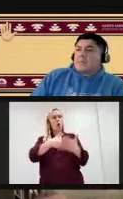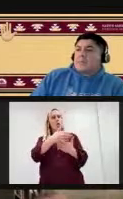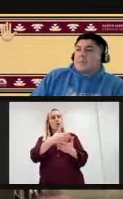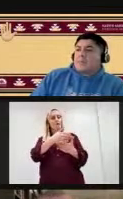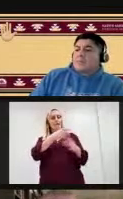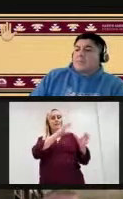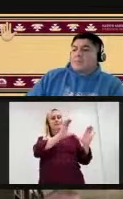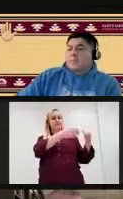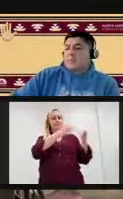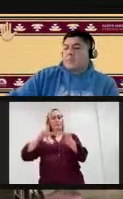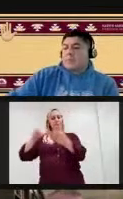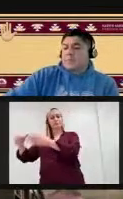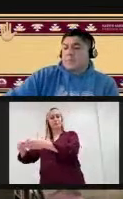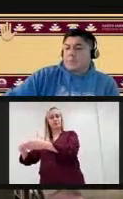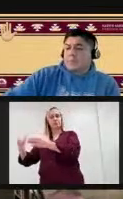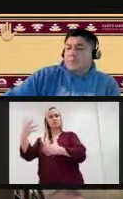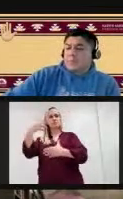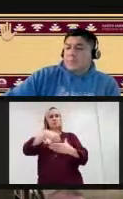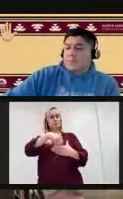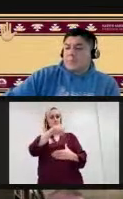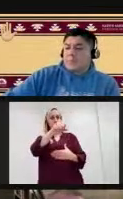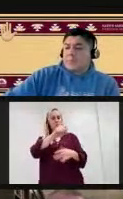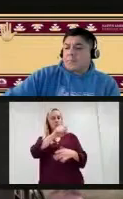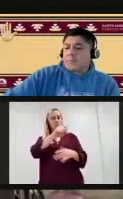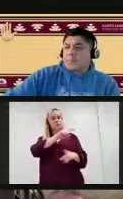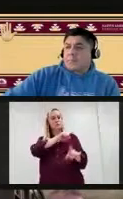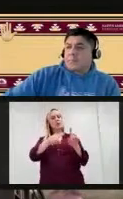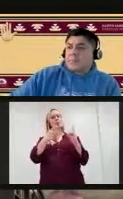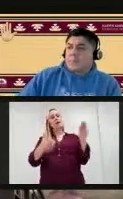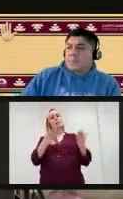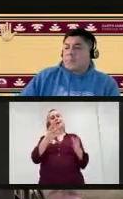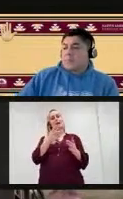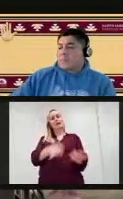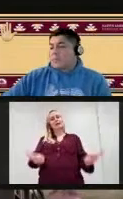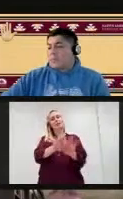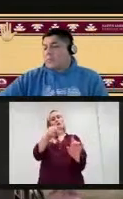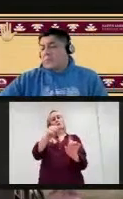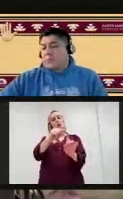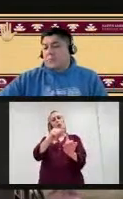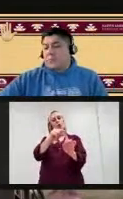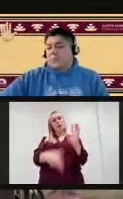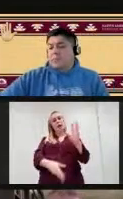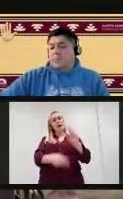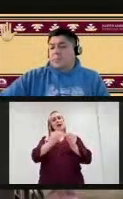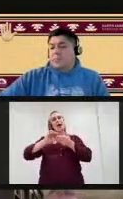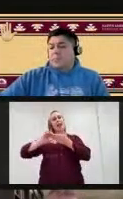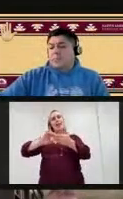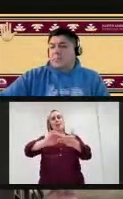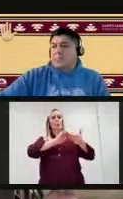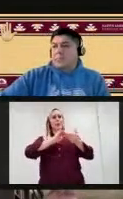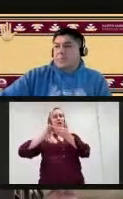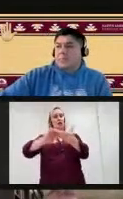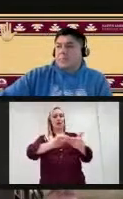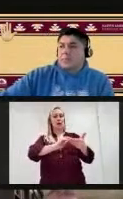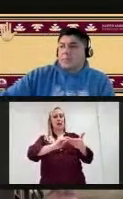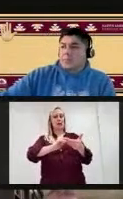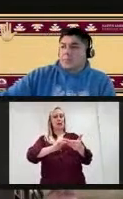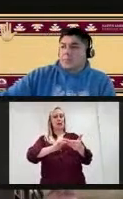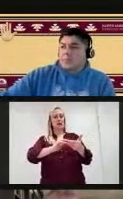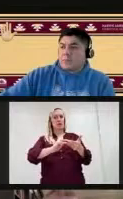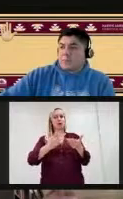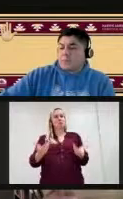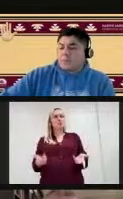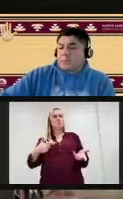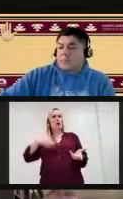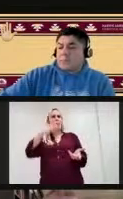that are involved, but probably a key word I would say there would maybe be collaboration, because I